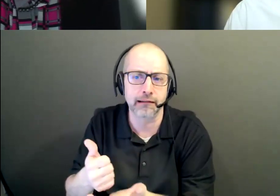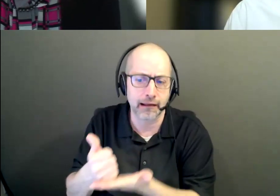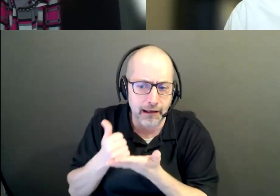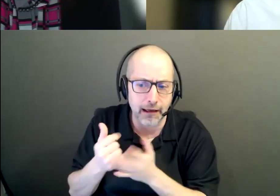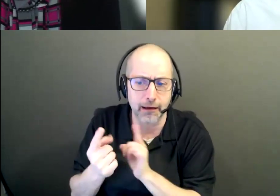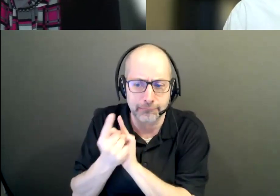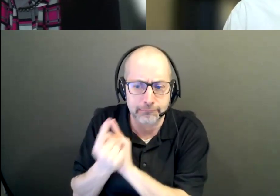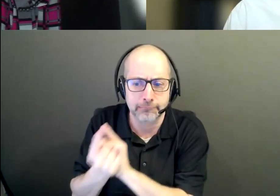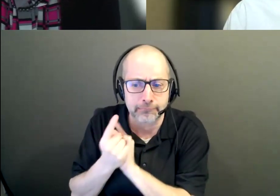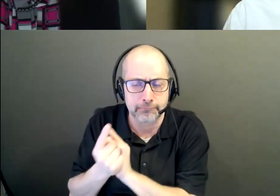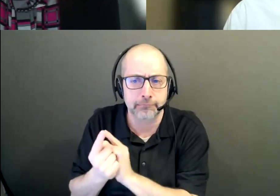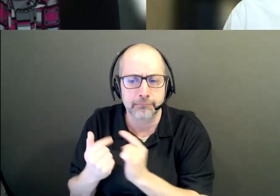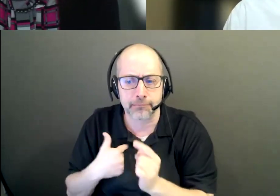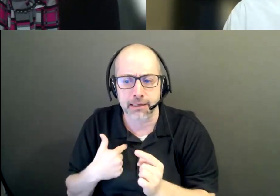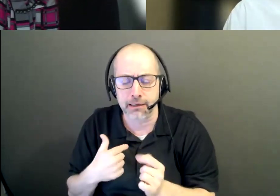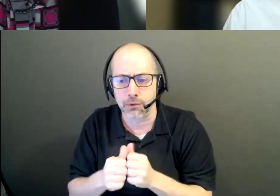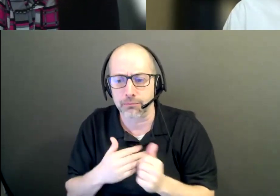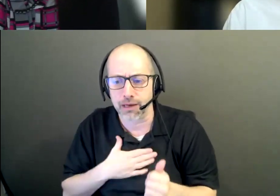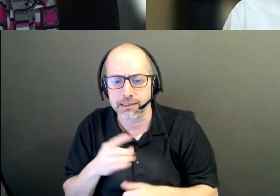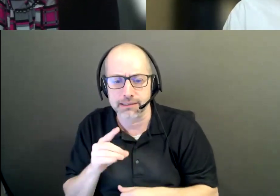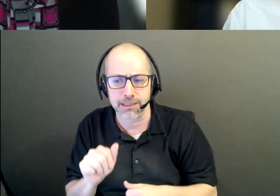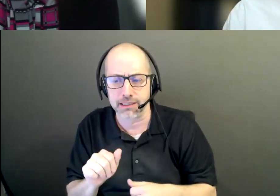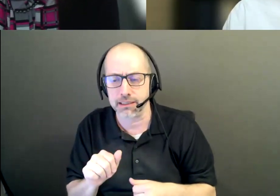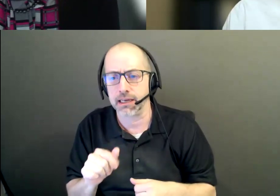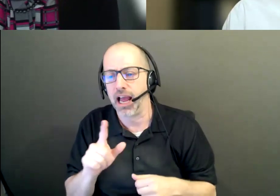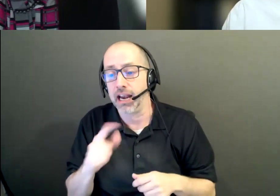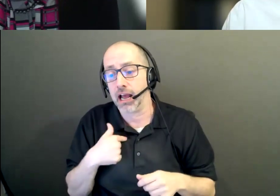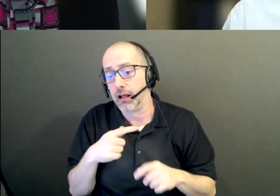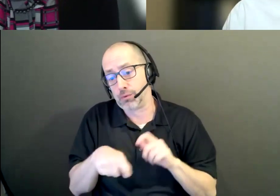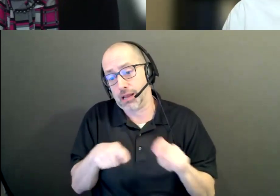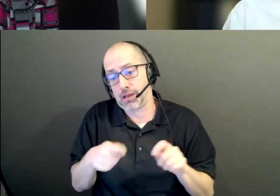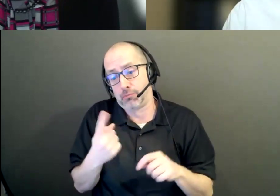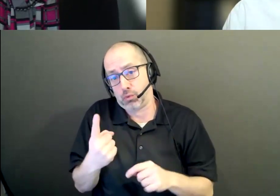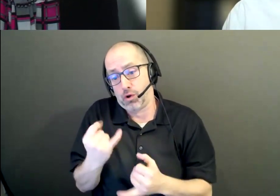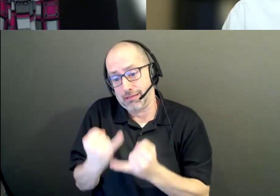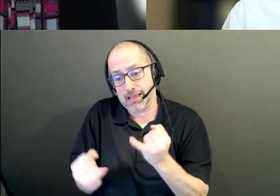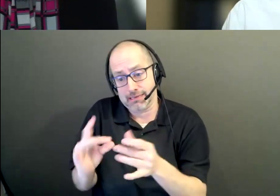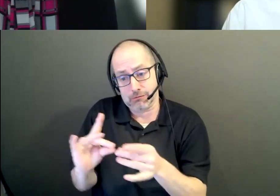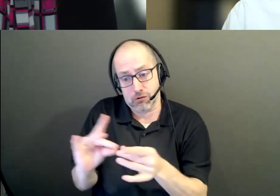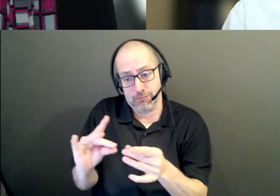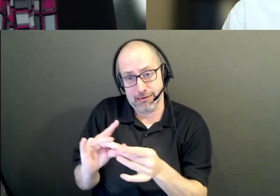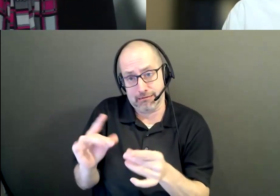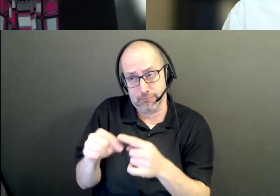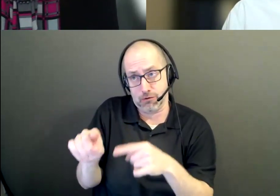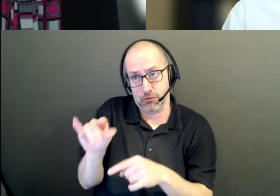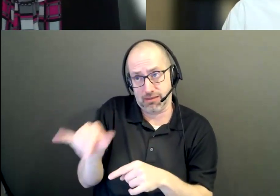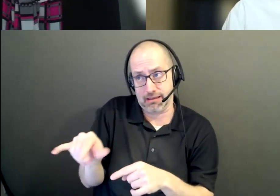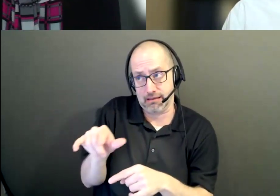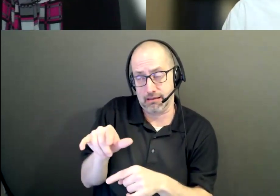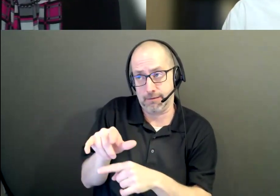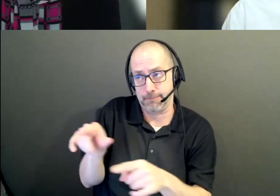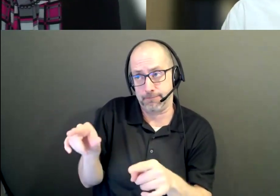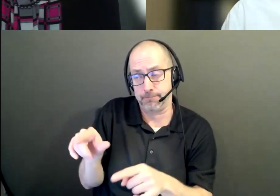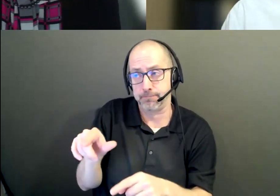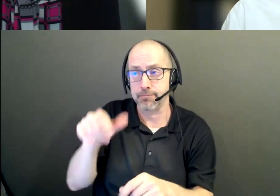and my disability. And I'll wrap it off with one last comment on that is, I